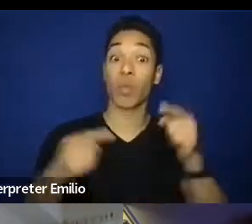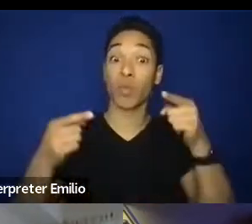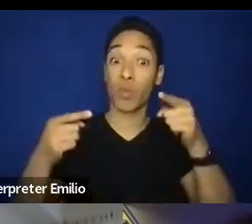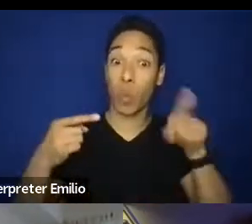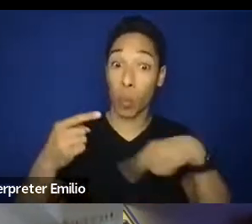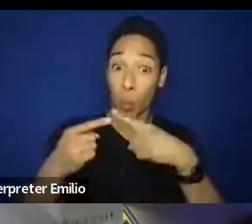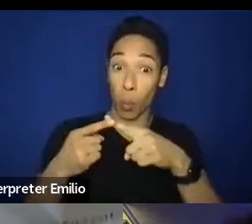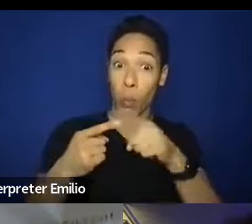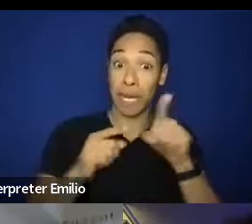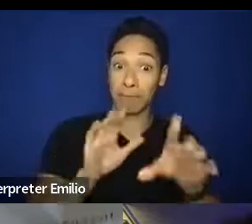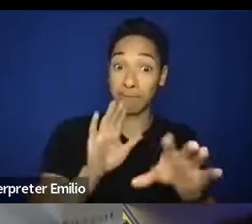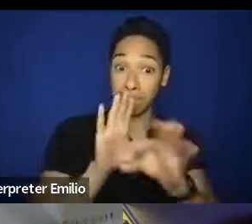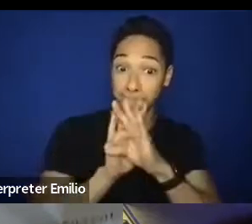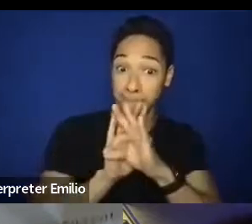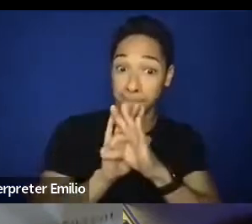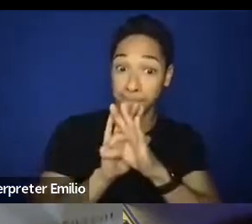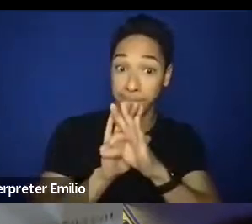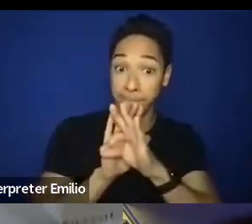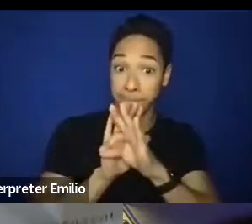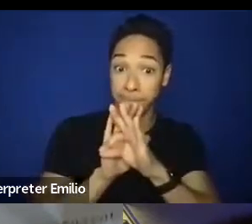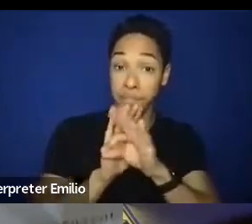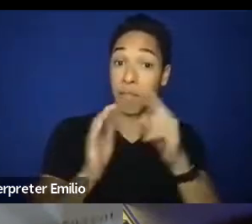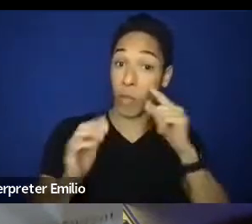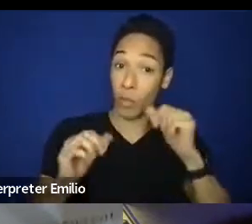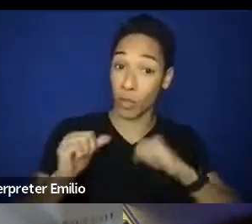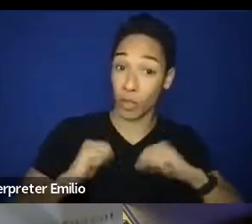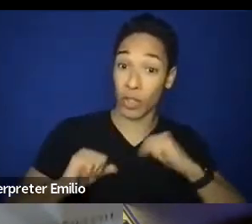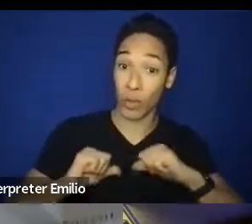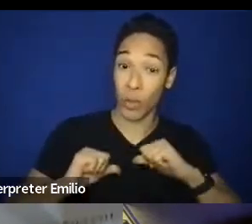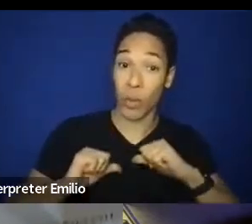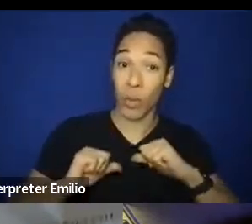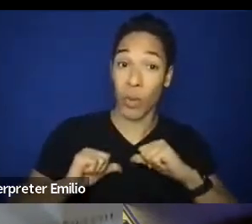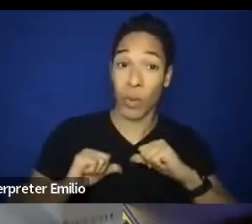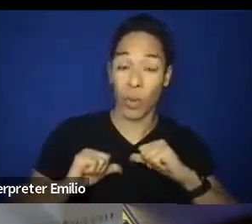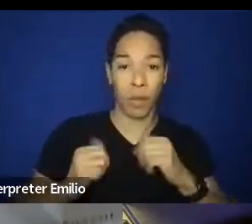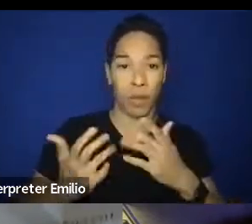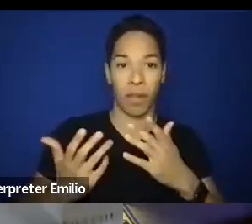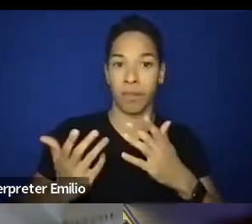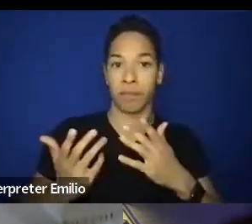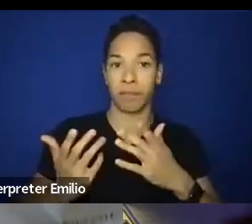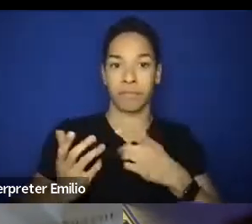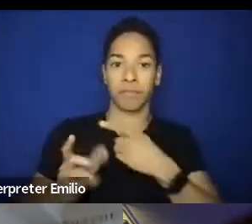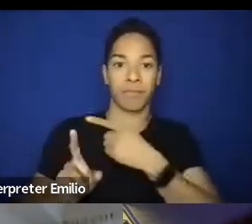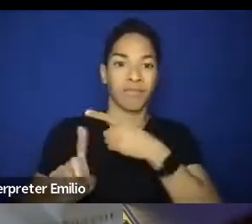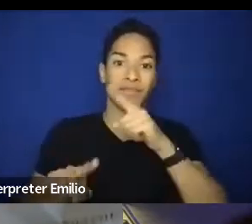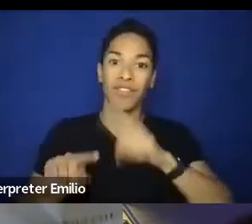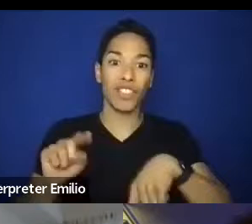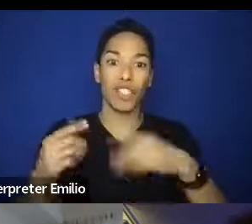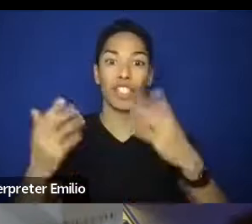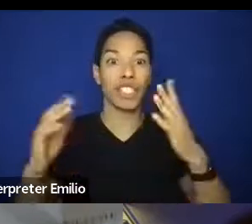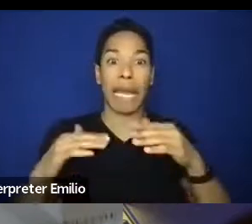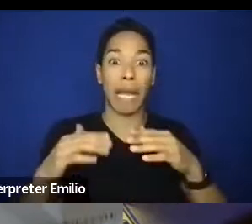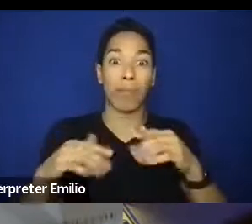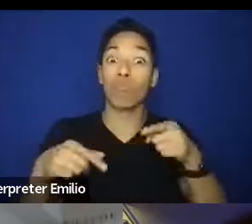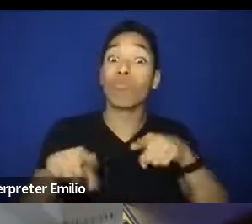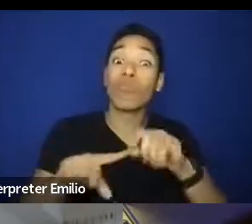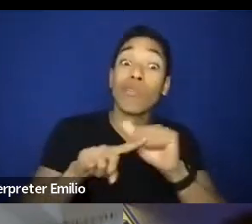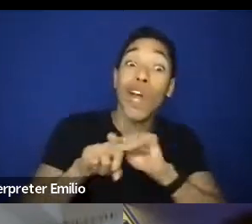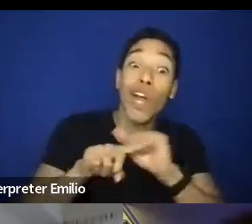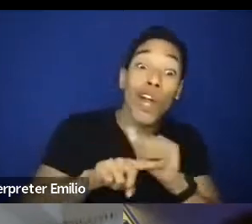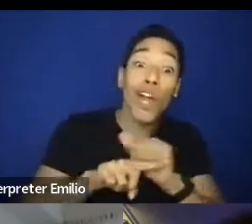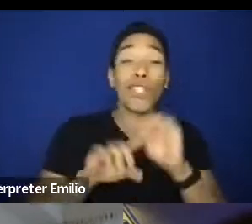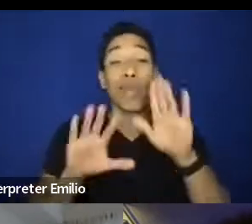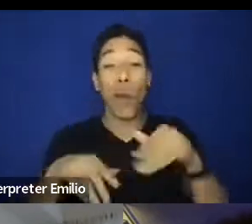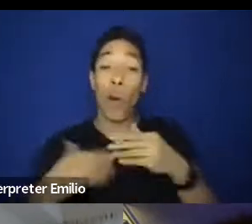show, she can't even do the normal, I have a copy of Every Brilliant Thing. She can't do the normal thing of like, great, I'm in rehearsal and I'm doing